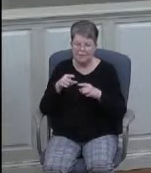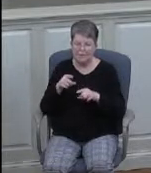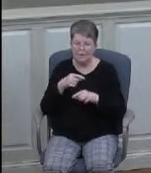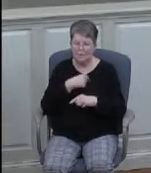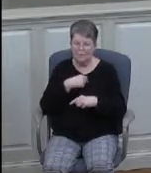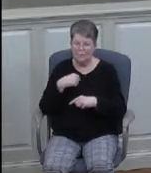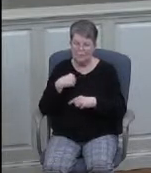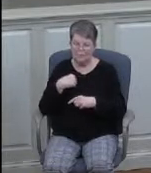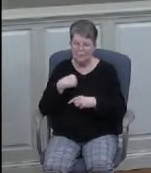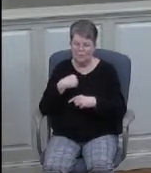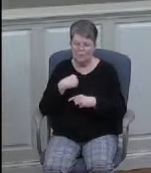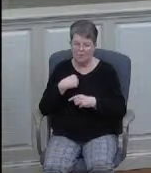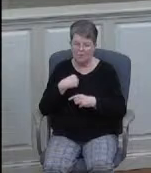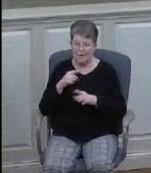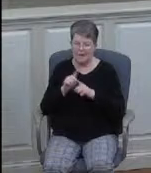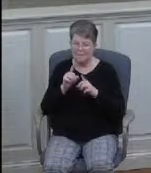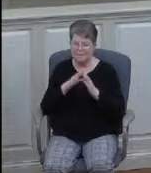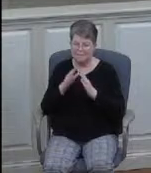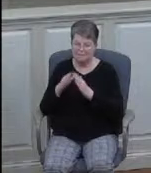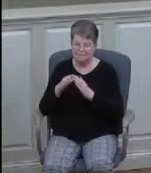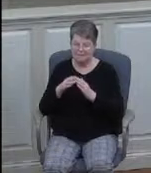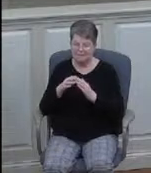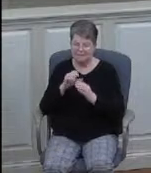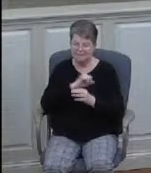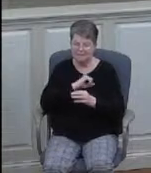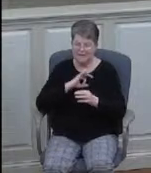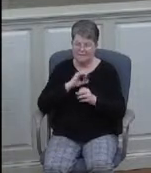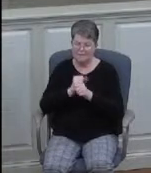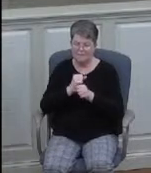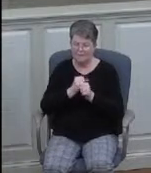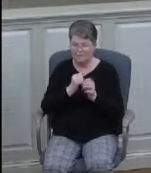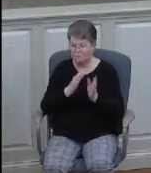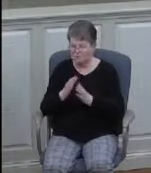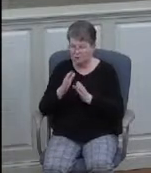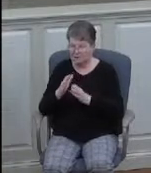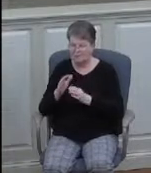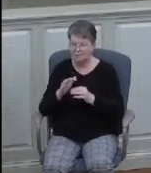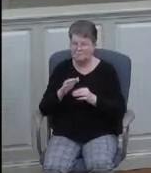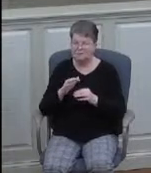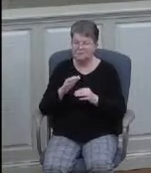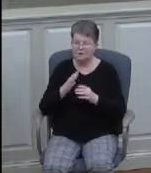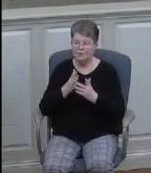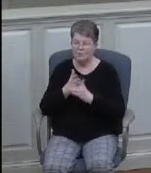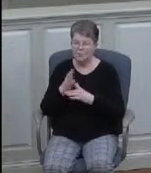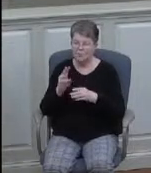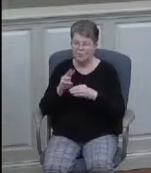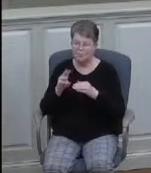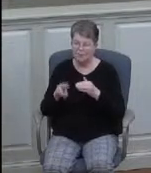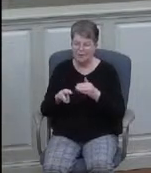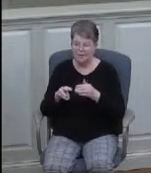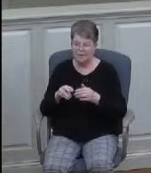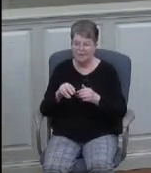were, as the city staff, making arrangements in all the departments over the weekend